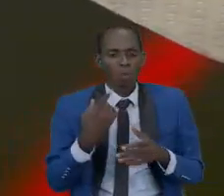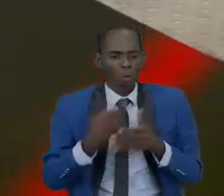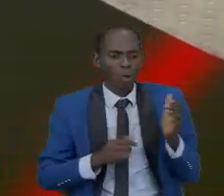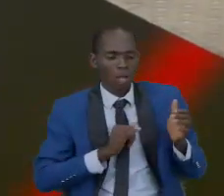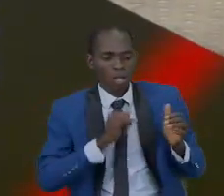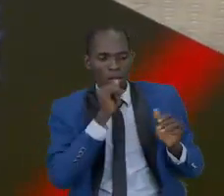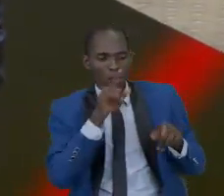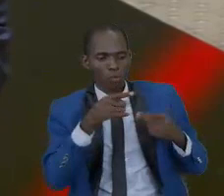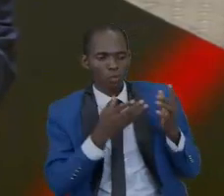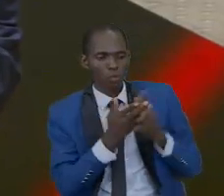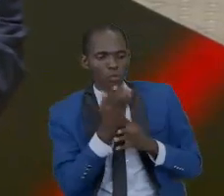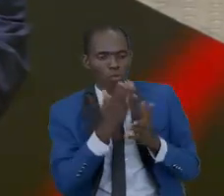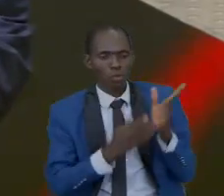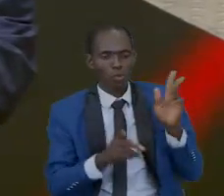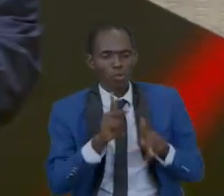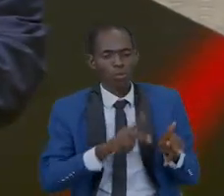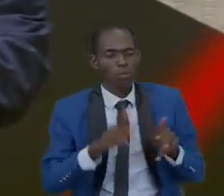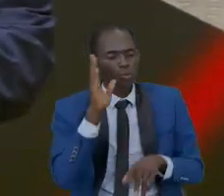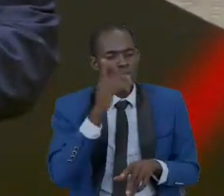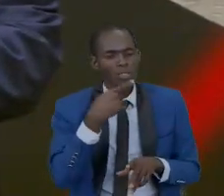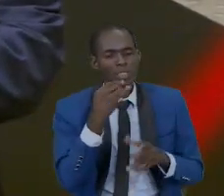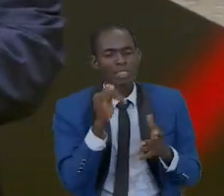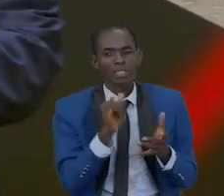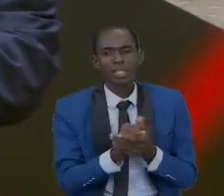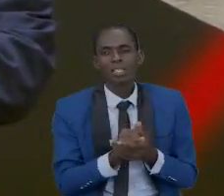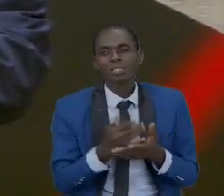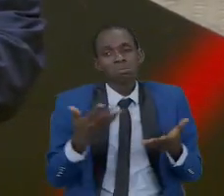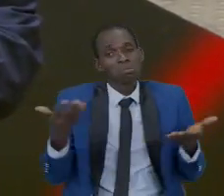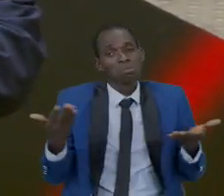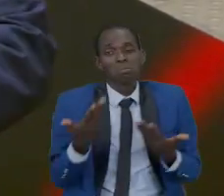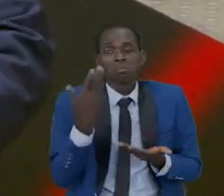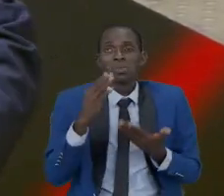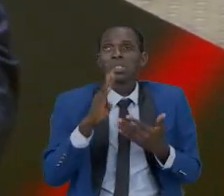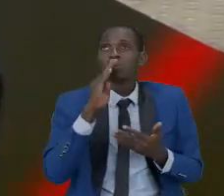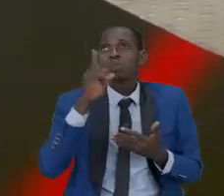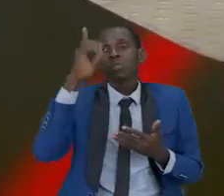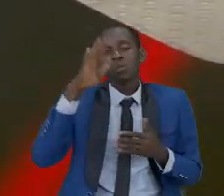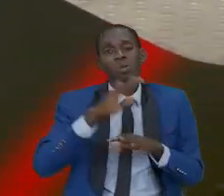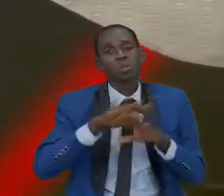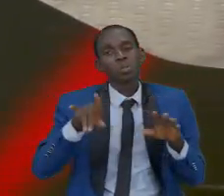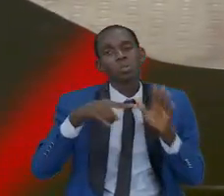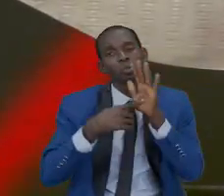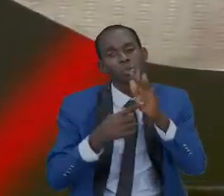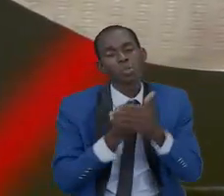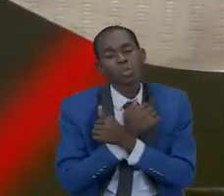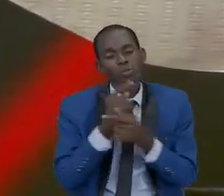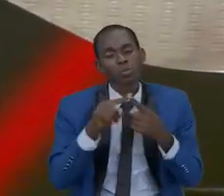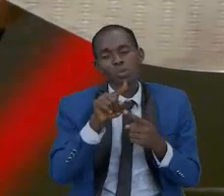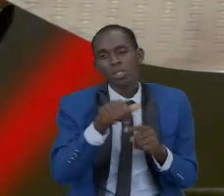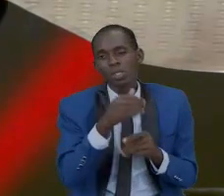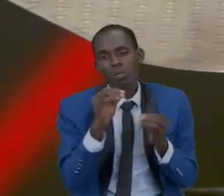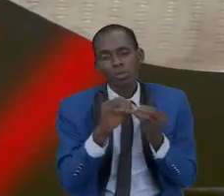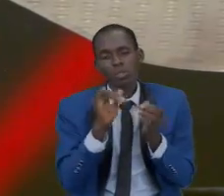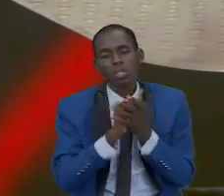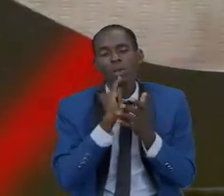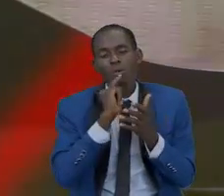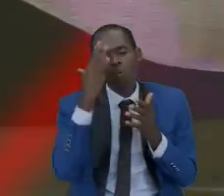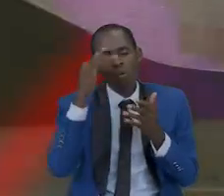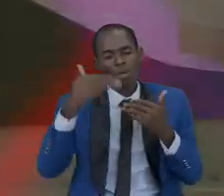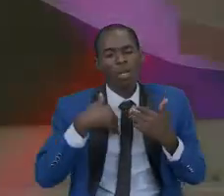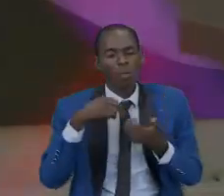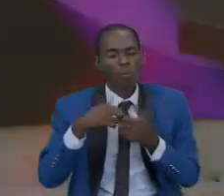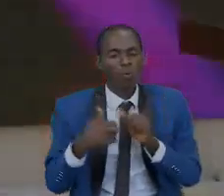people might say if you're going through that maybe God does not love you anymore he loves me why